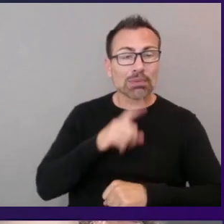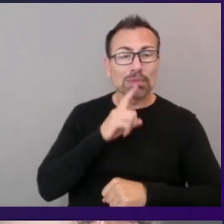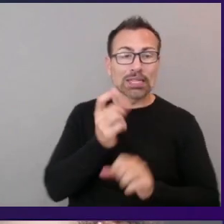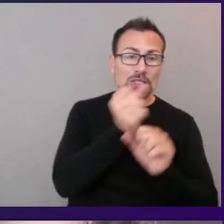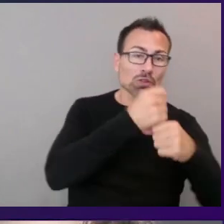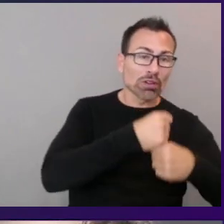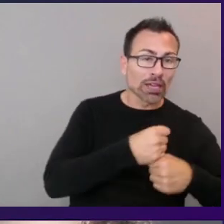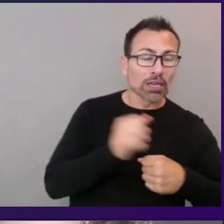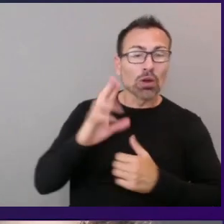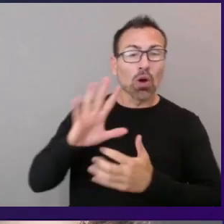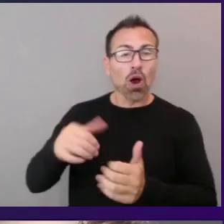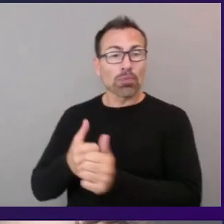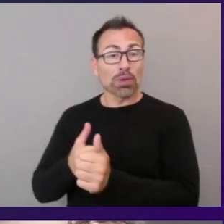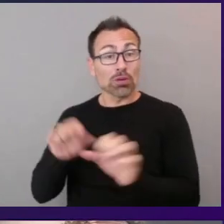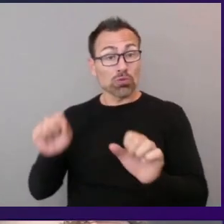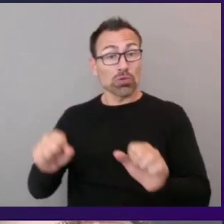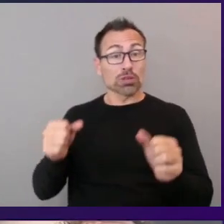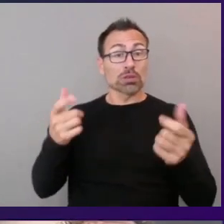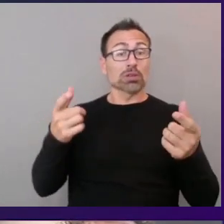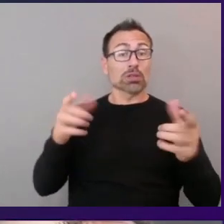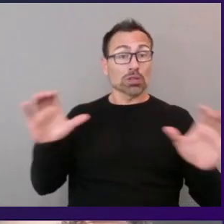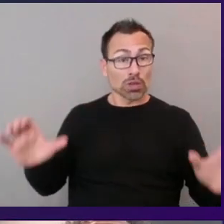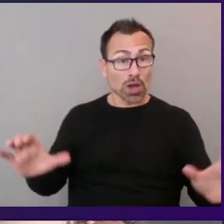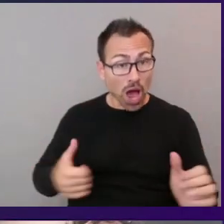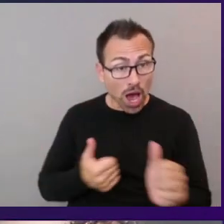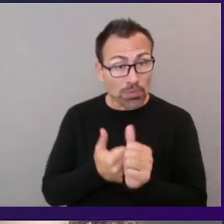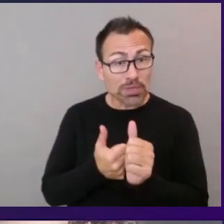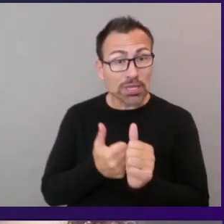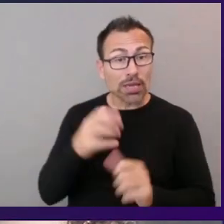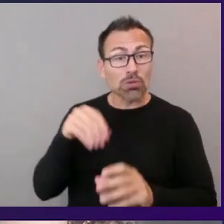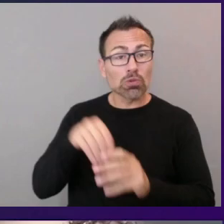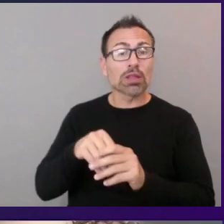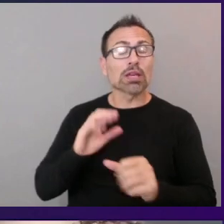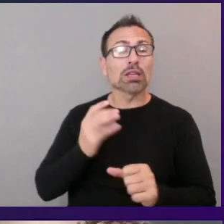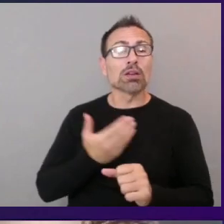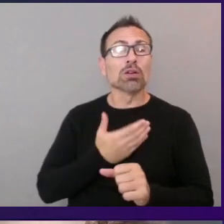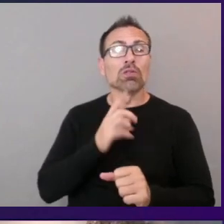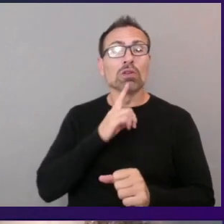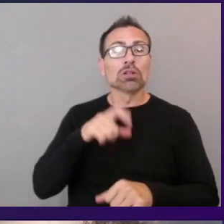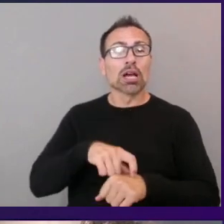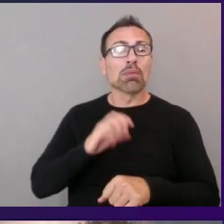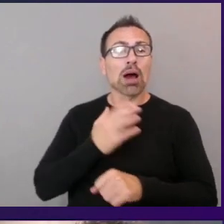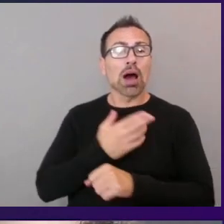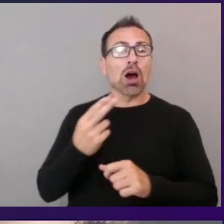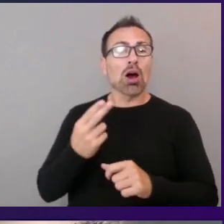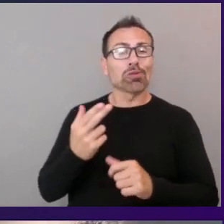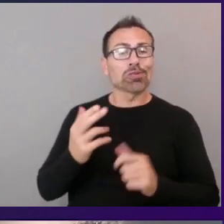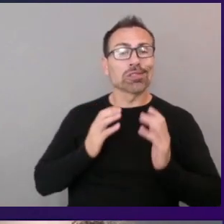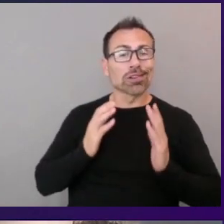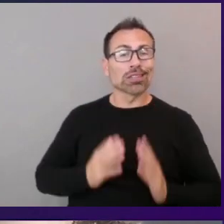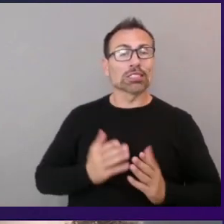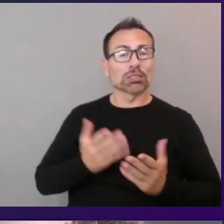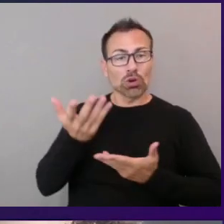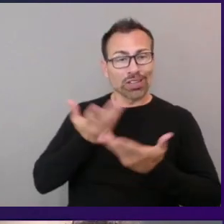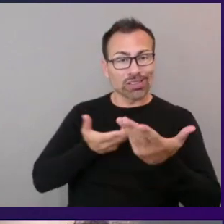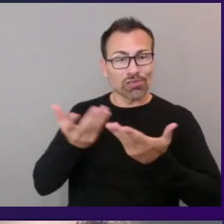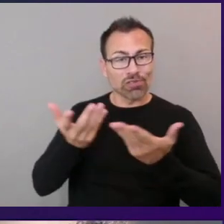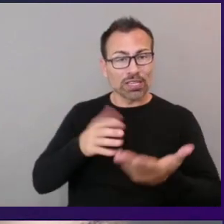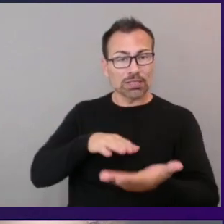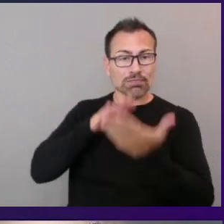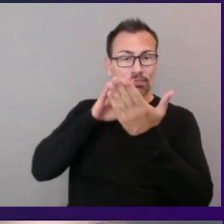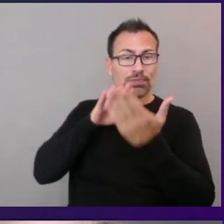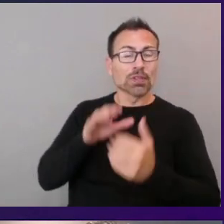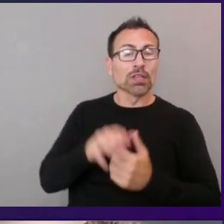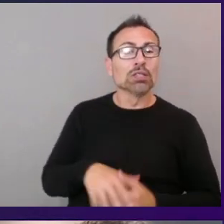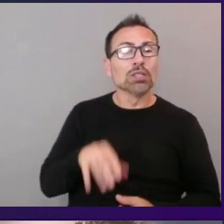update in real time our user interface accordingly. So for example, if a user creates a game, we